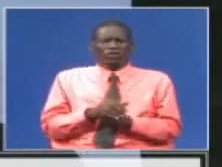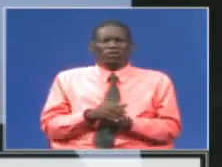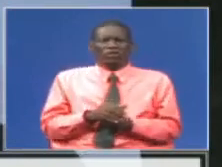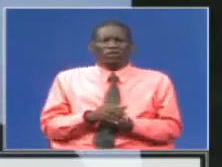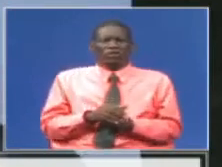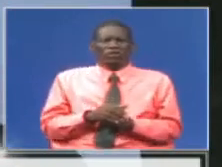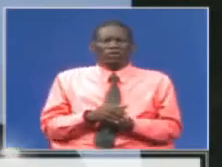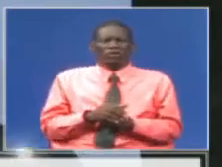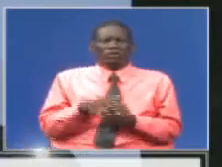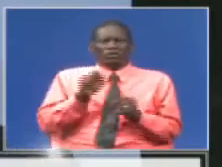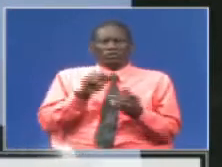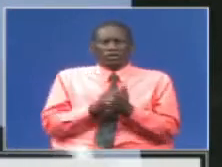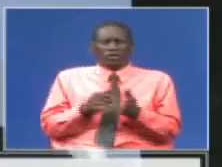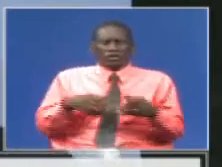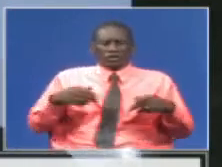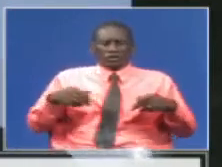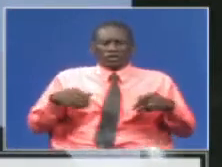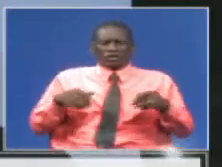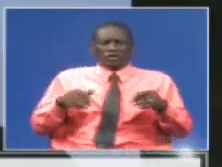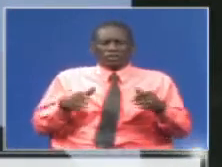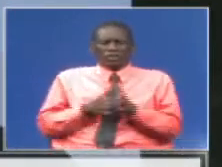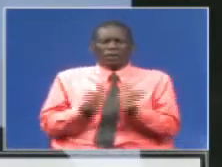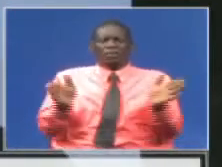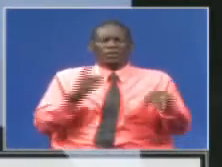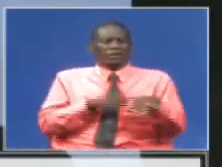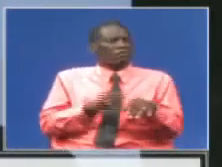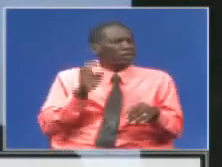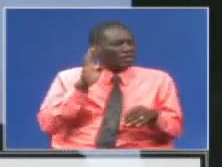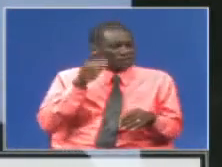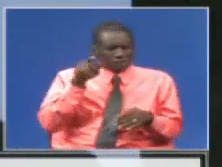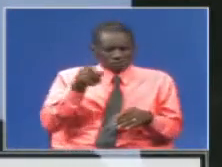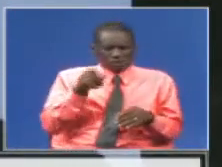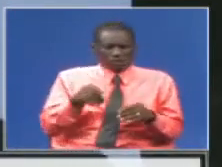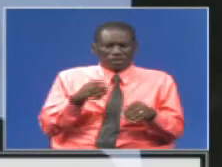Hivi wananchi wakisikiliza